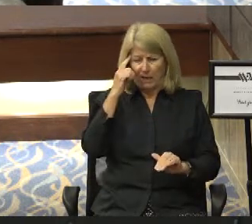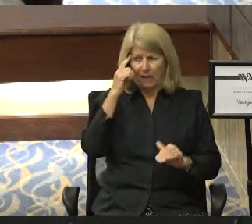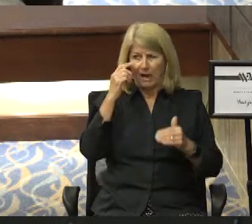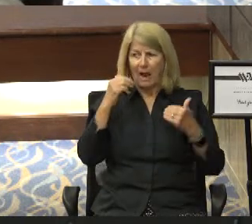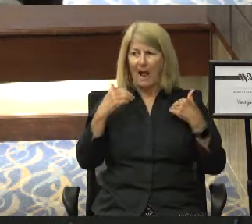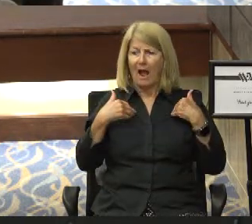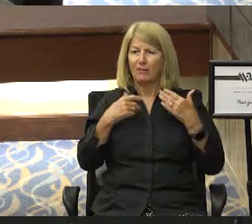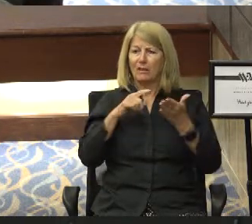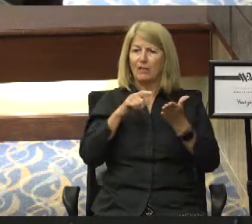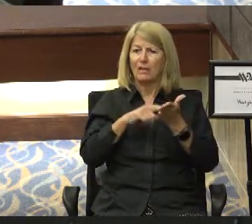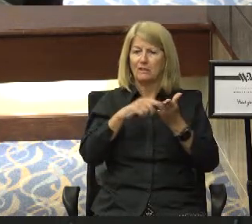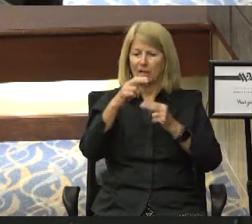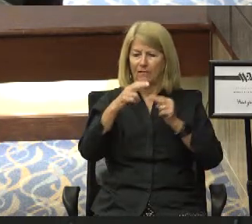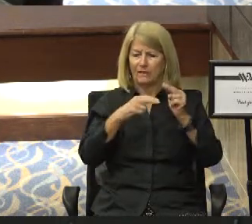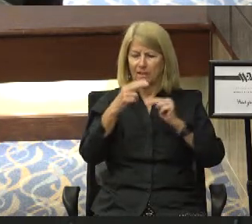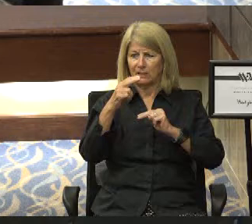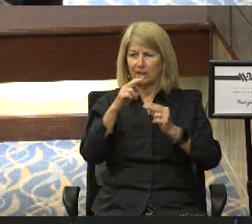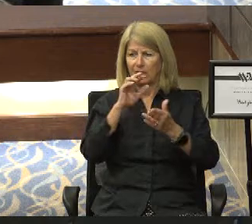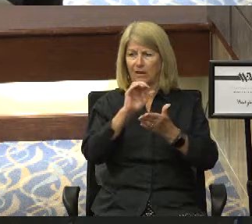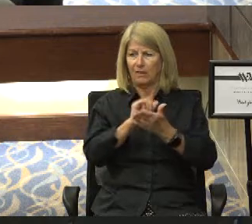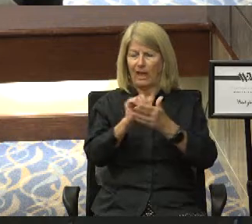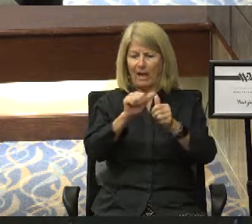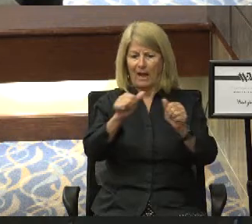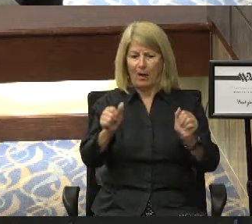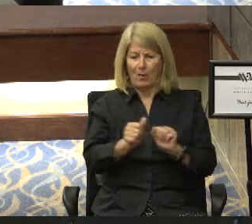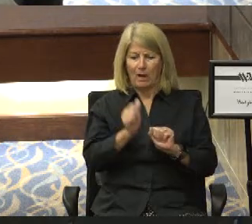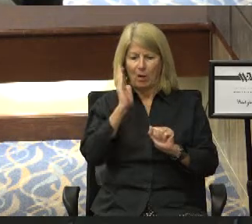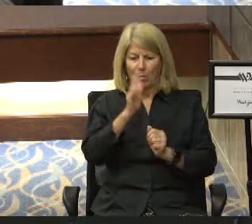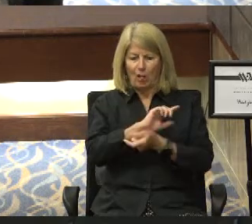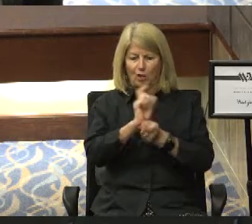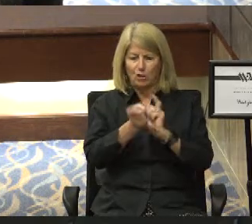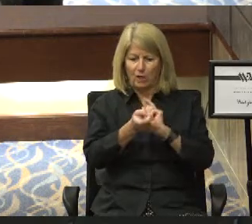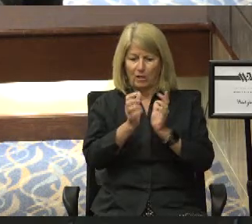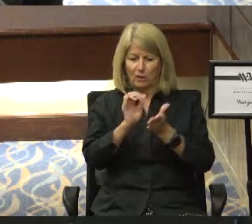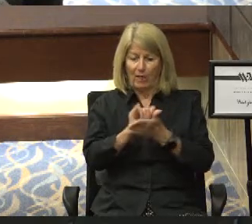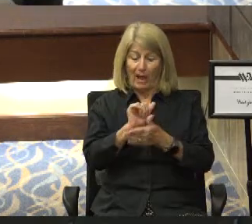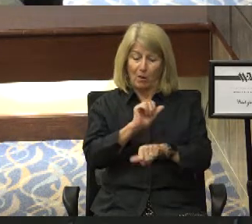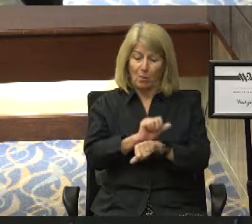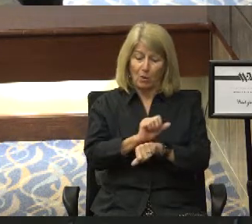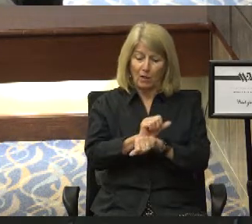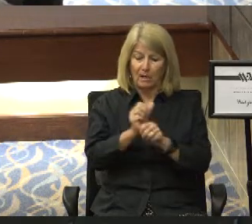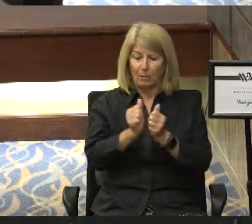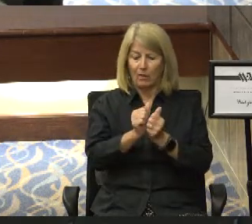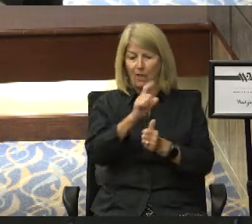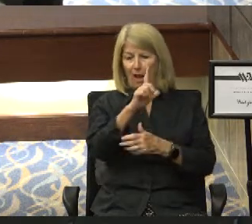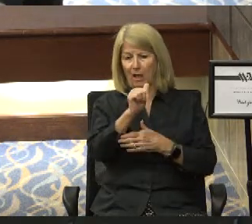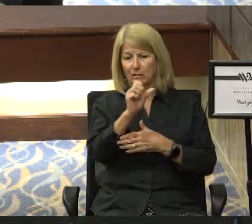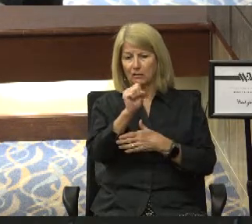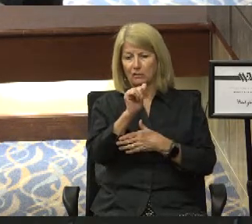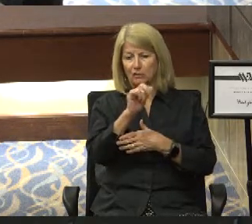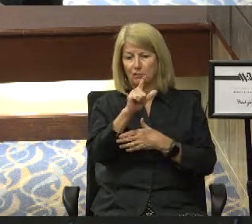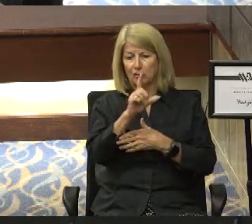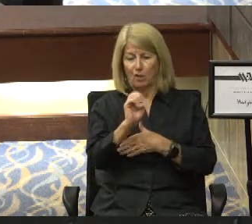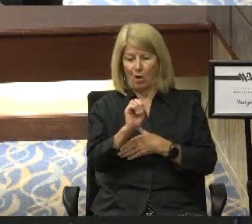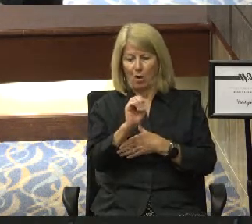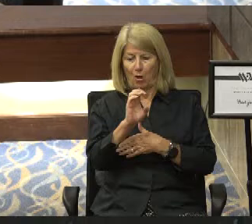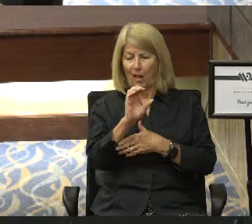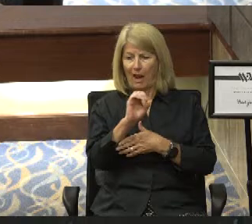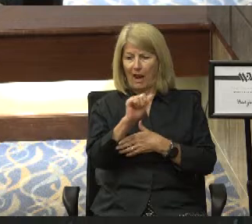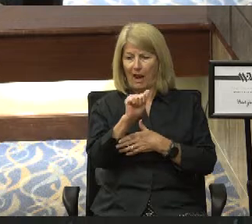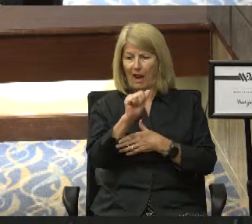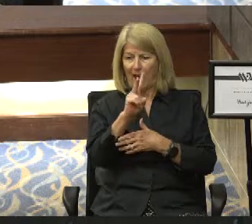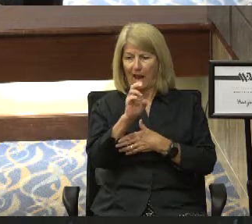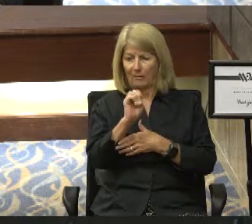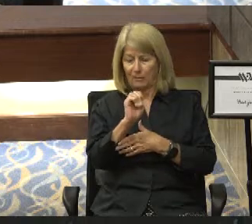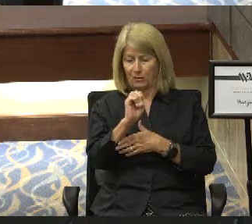having this facility in that space will change that. Working with the LaSalle Avenue overlay folks